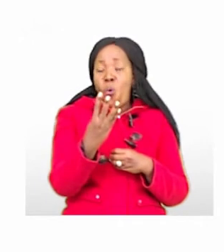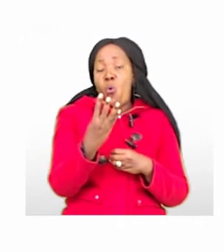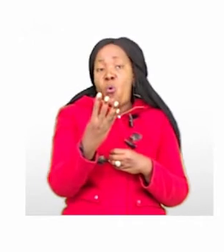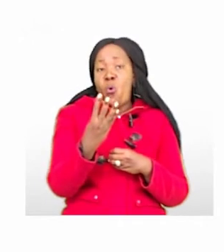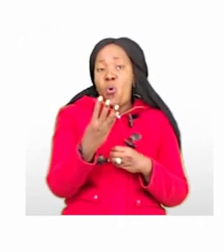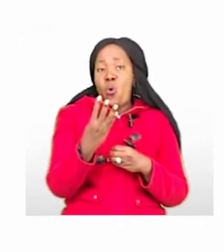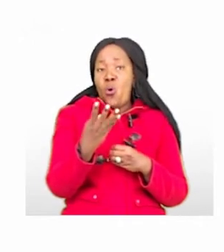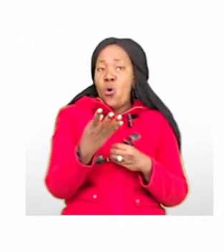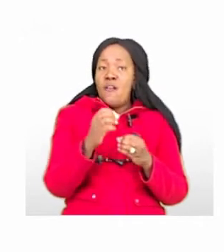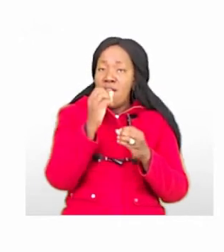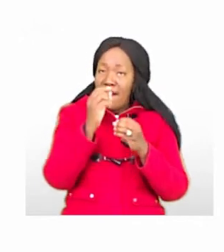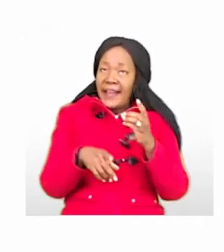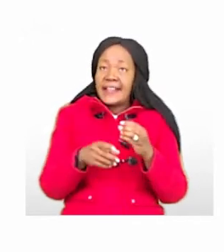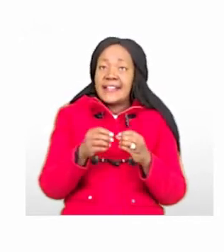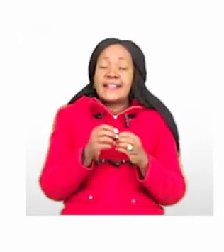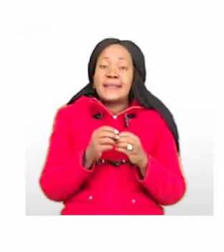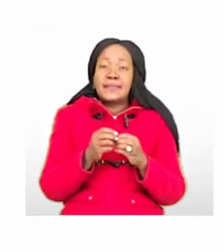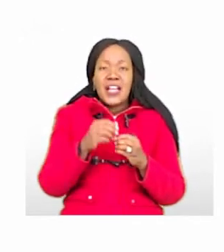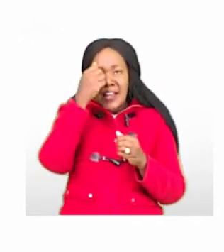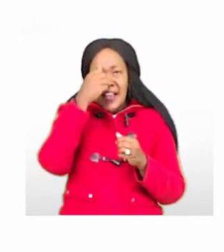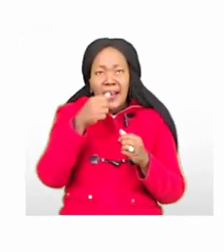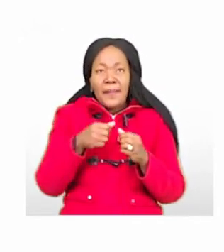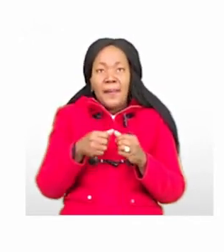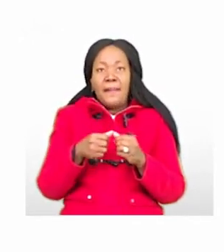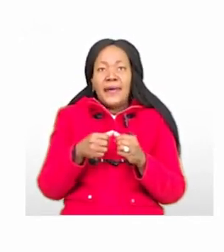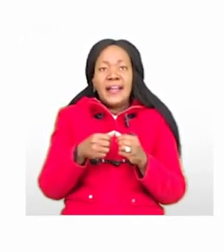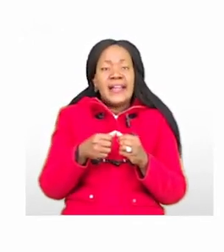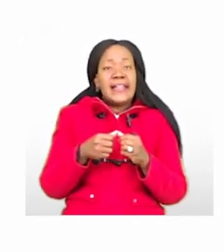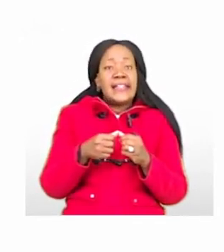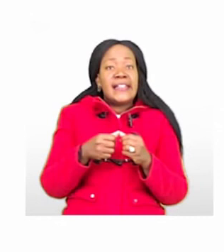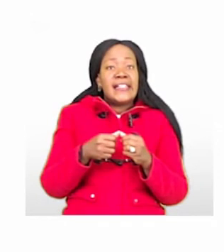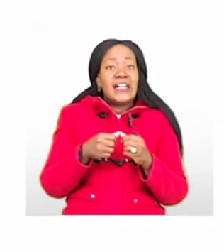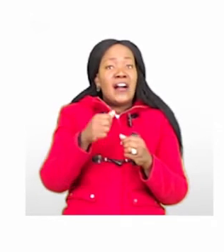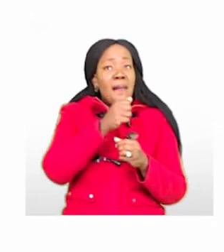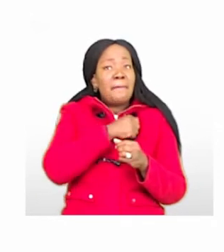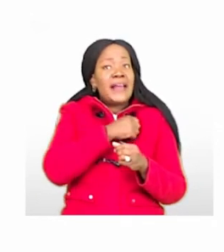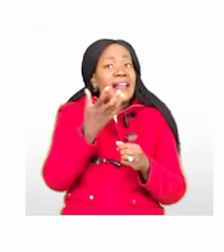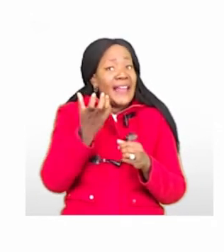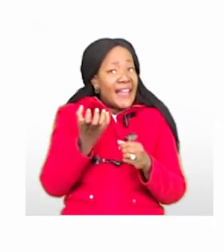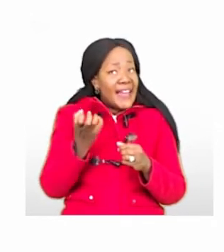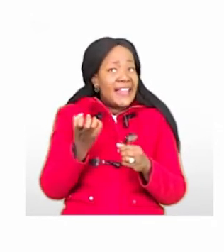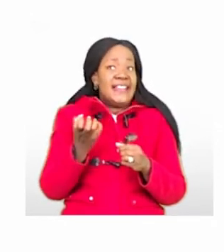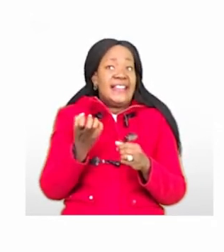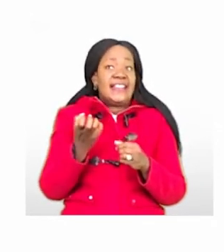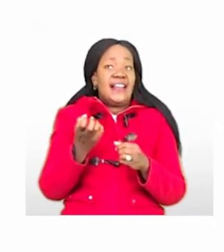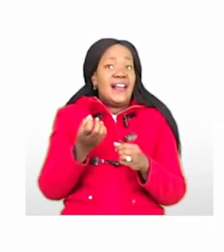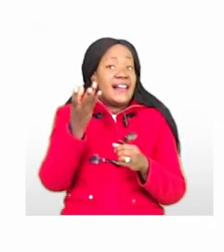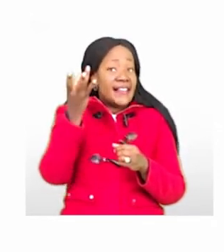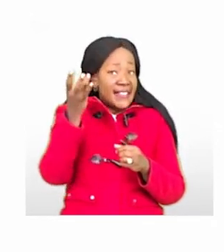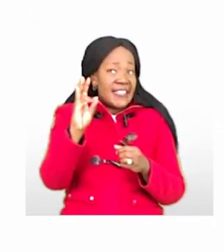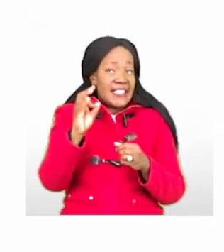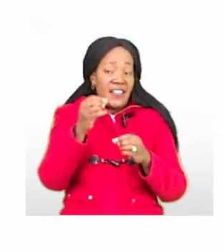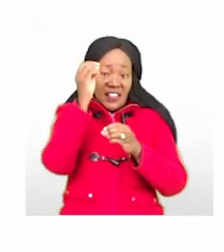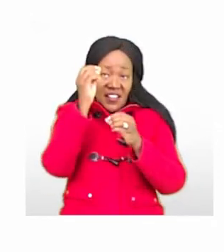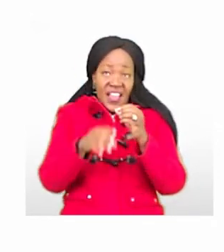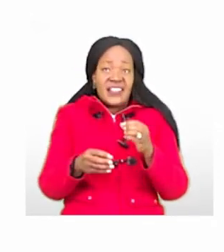4. But remember, she needs to have 7 eggs.